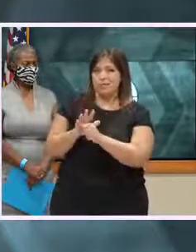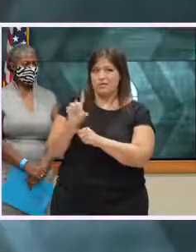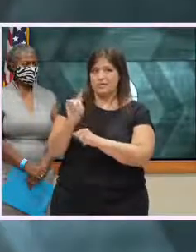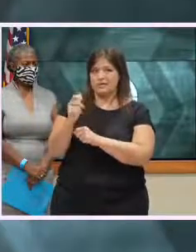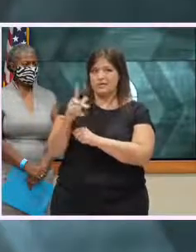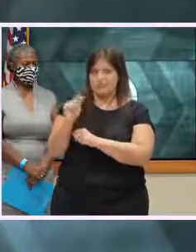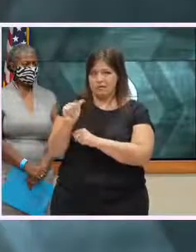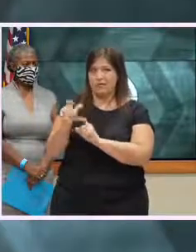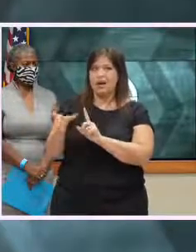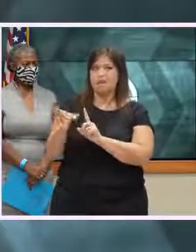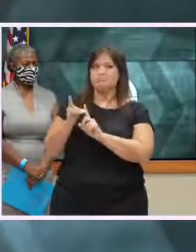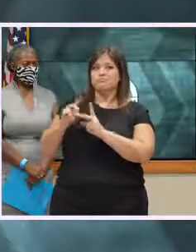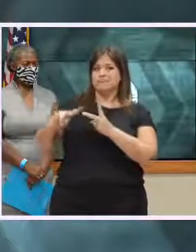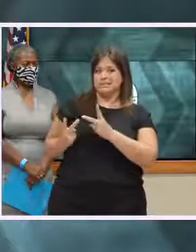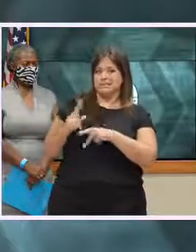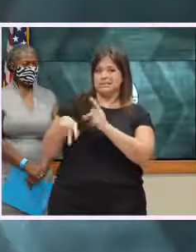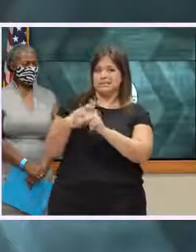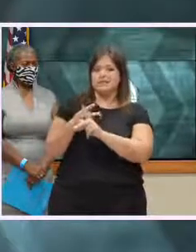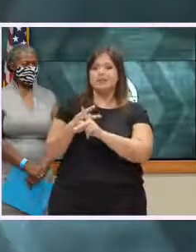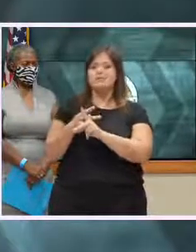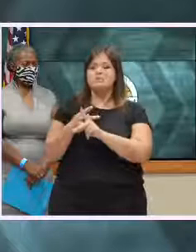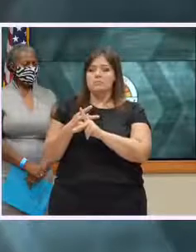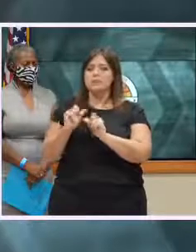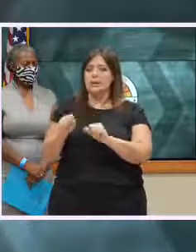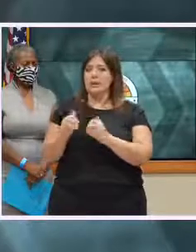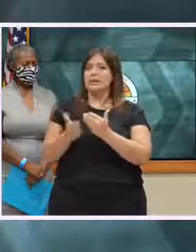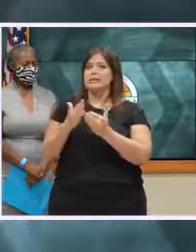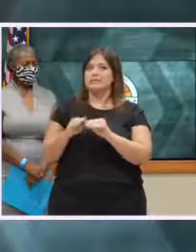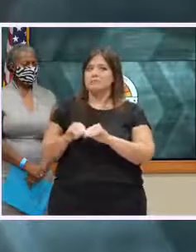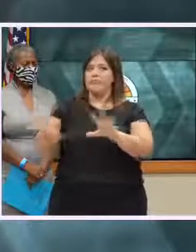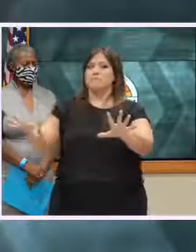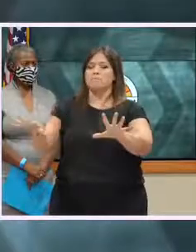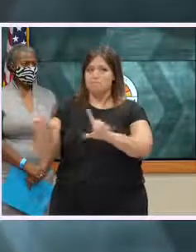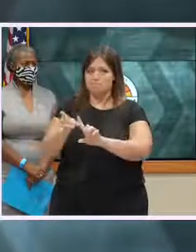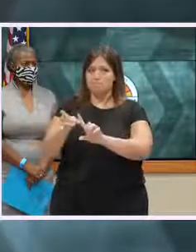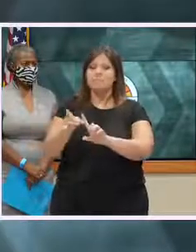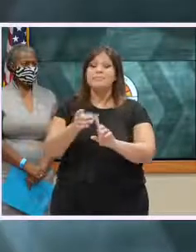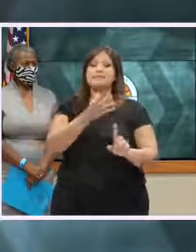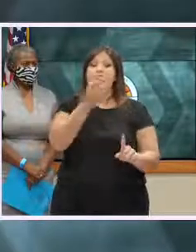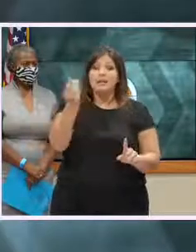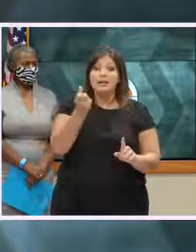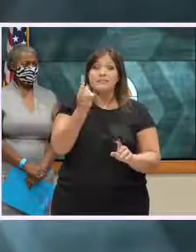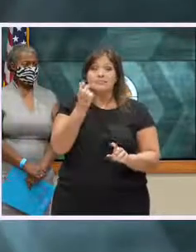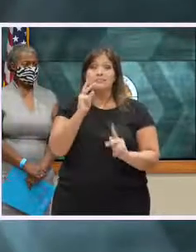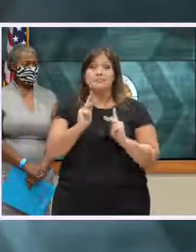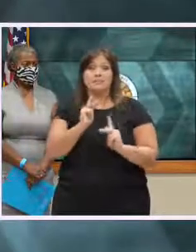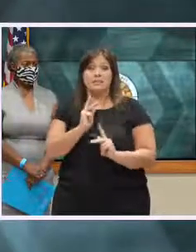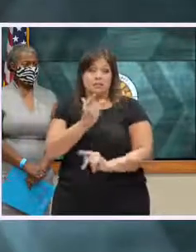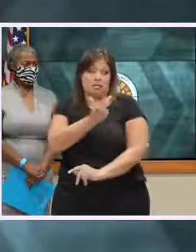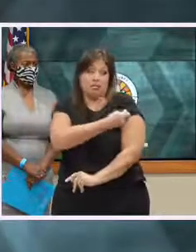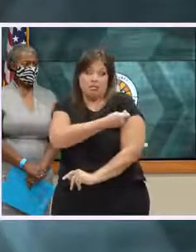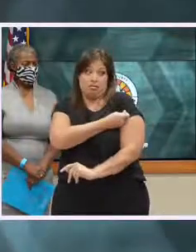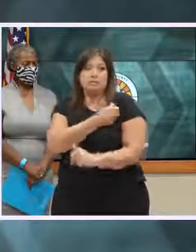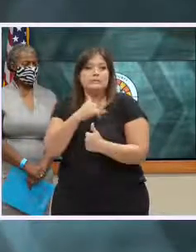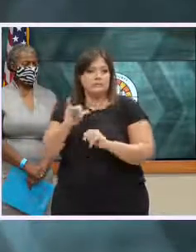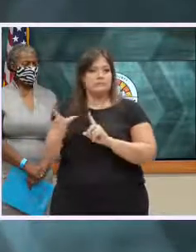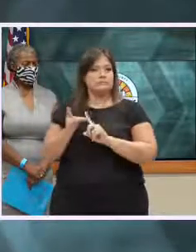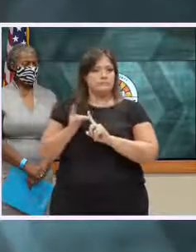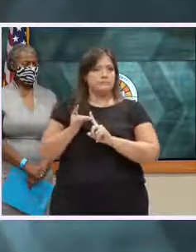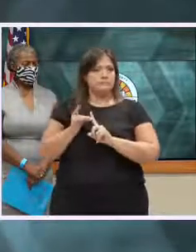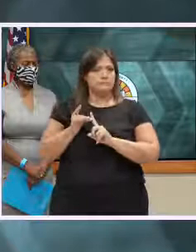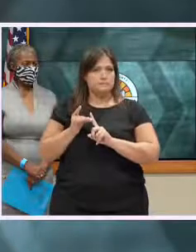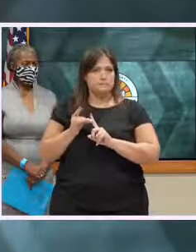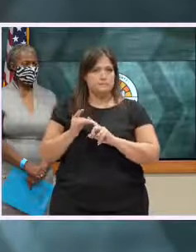are interacting as though they were vaccinated. So basically what we have is a deadly